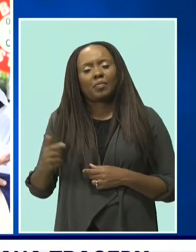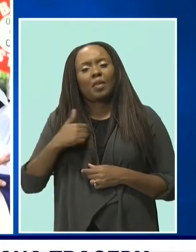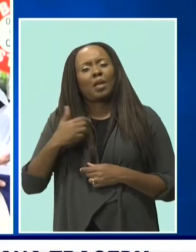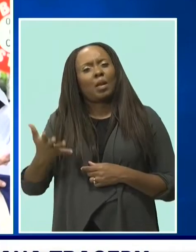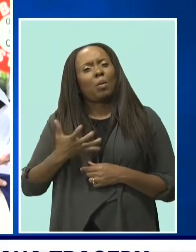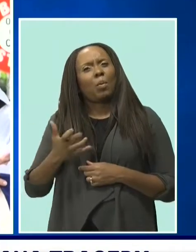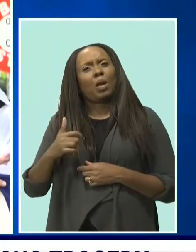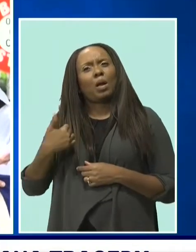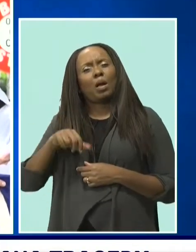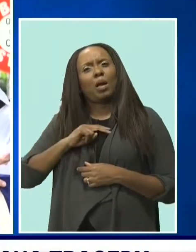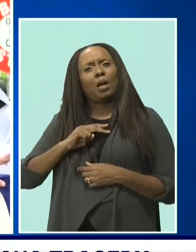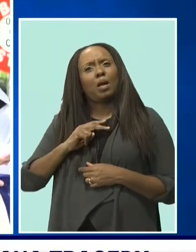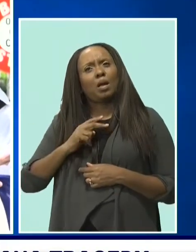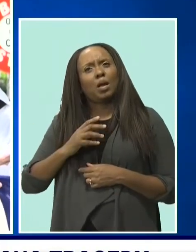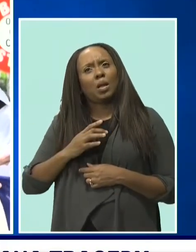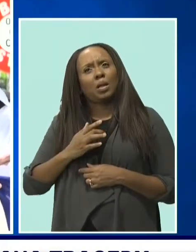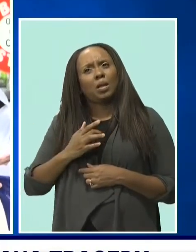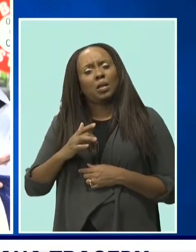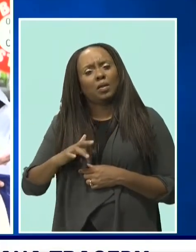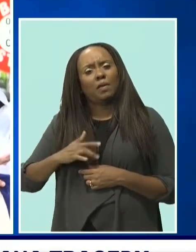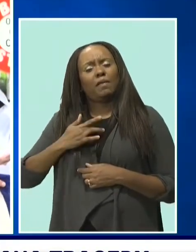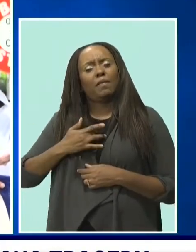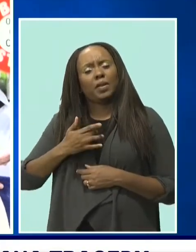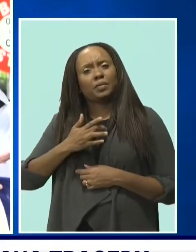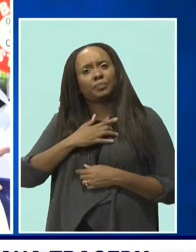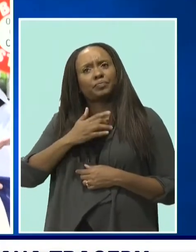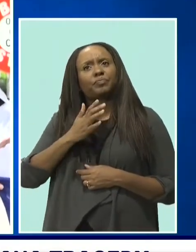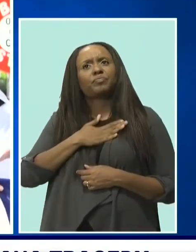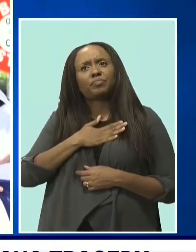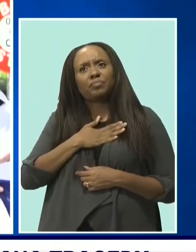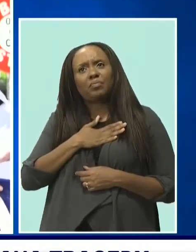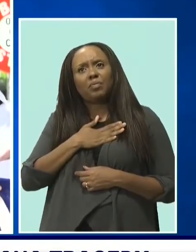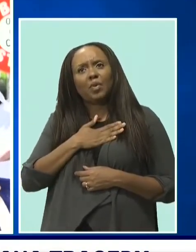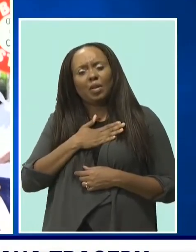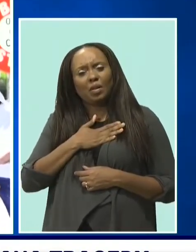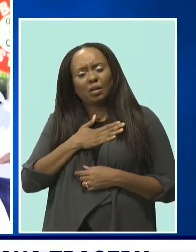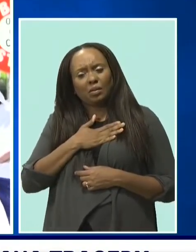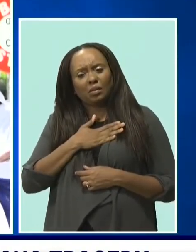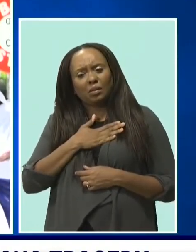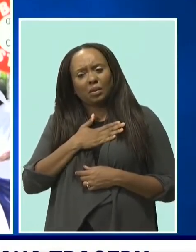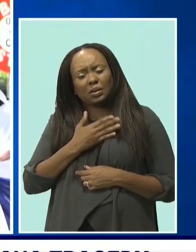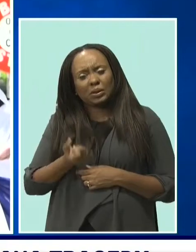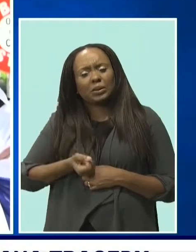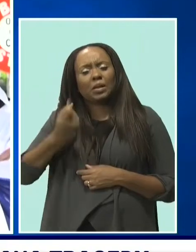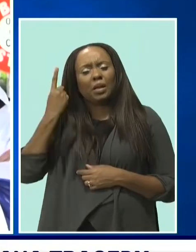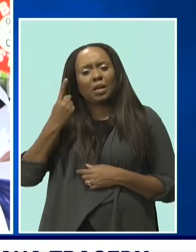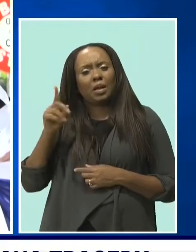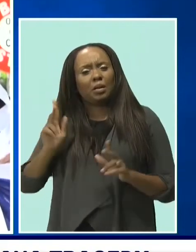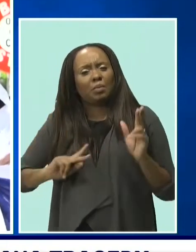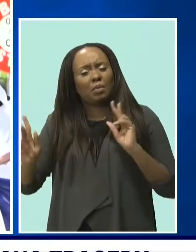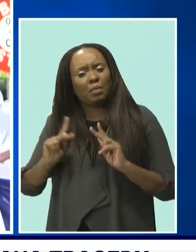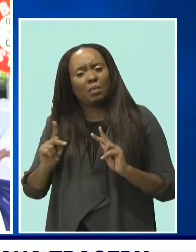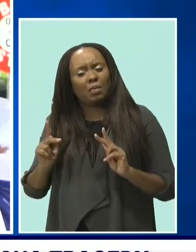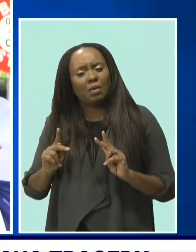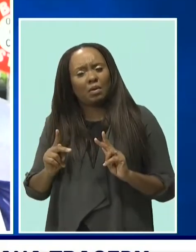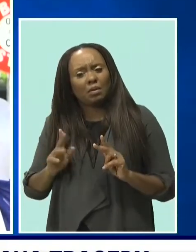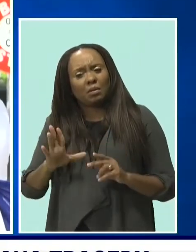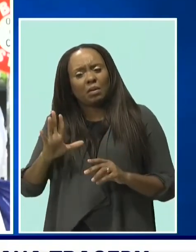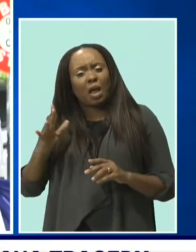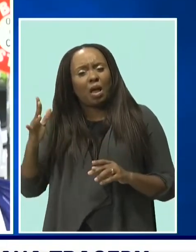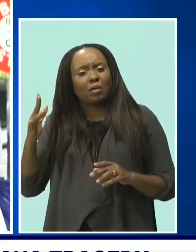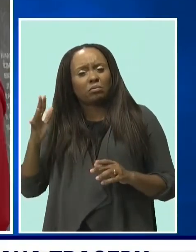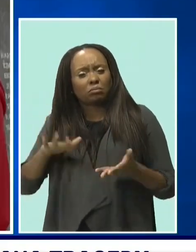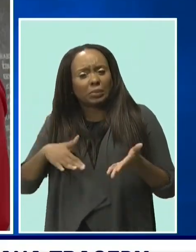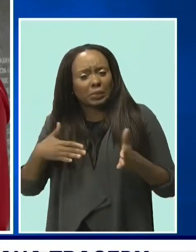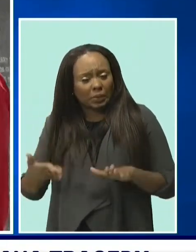feel the human element embedded in that tragic event.